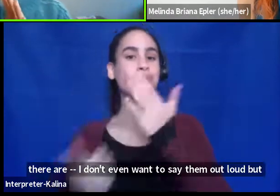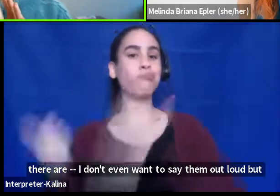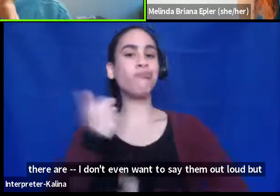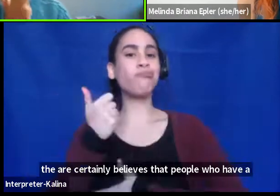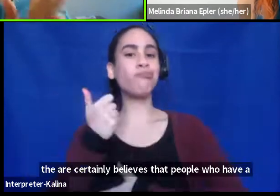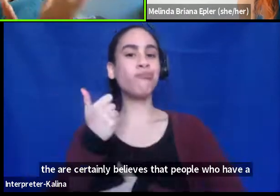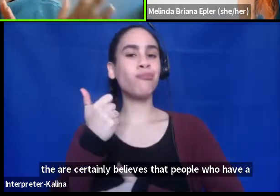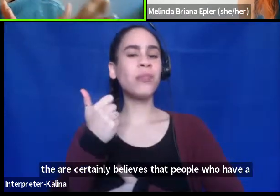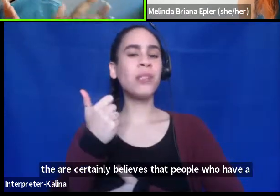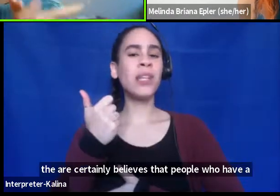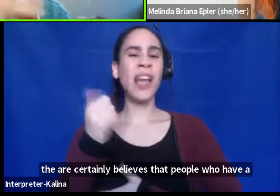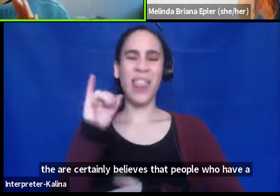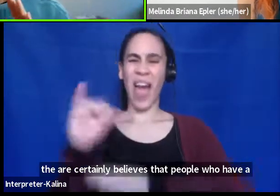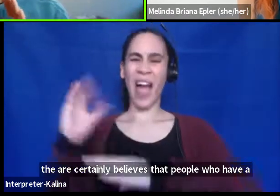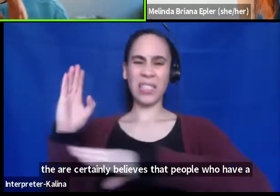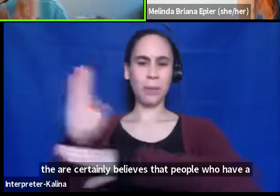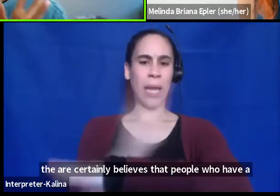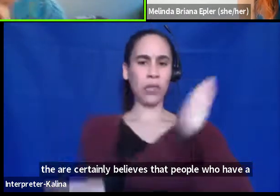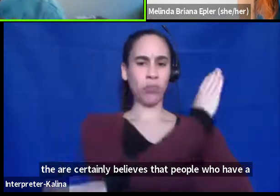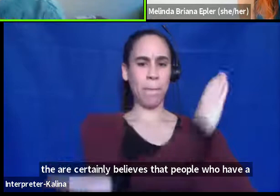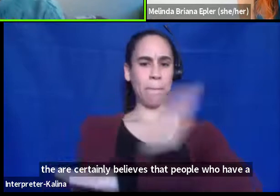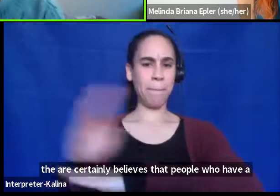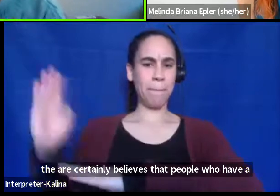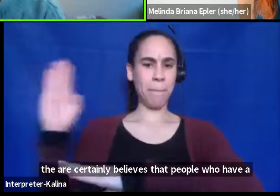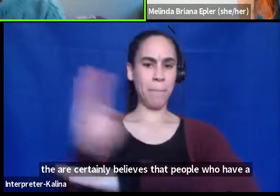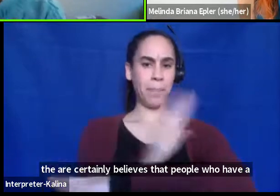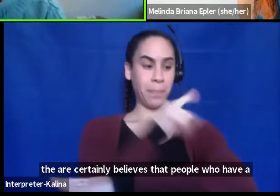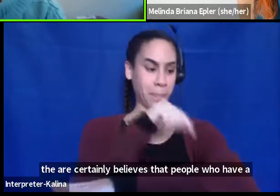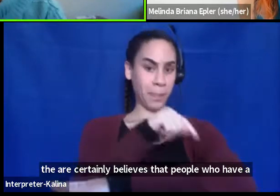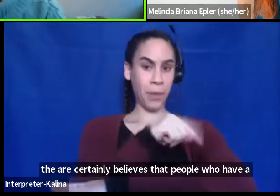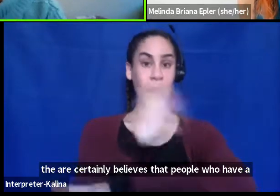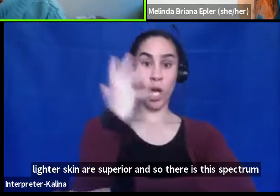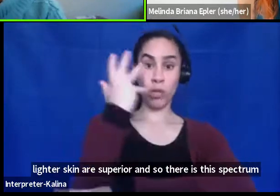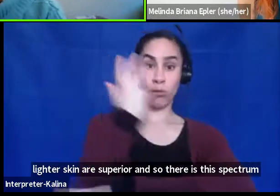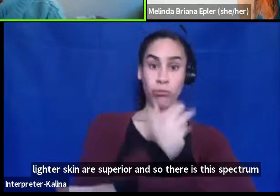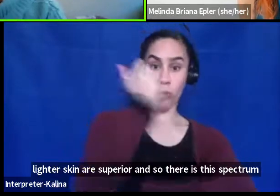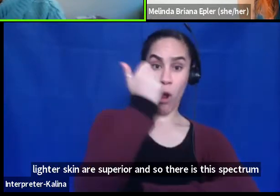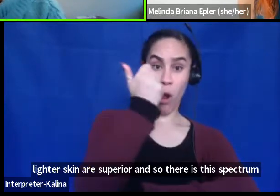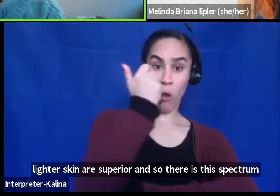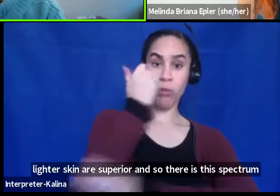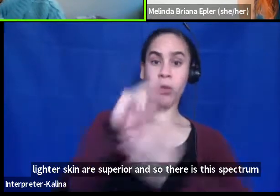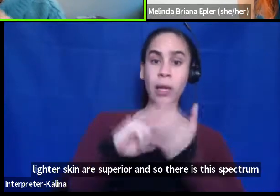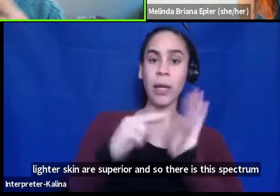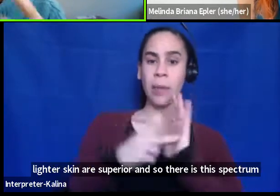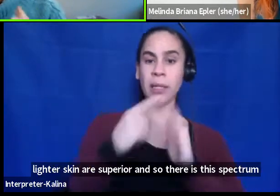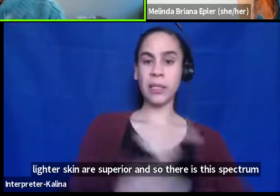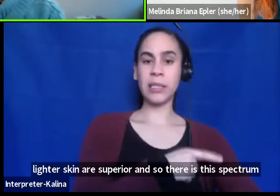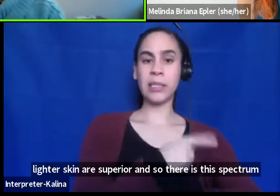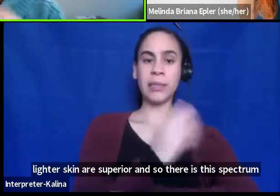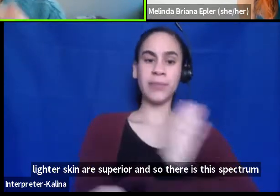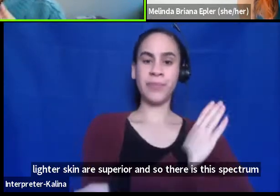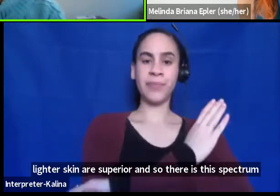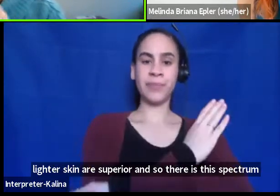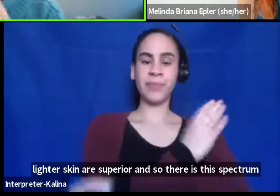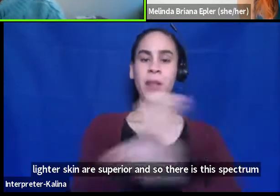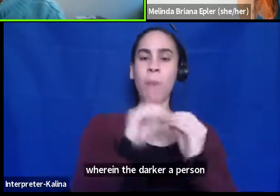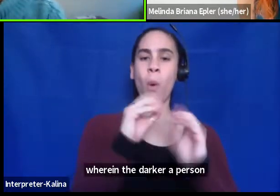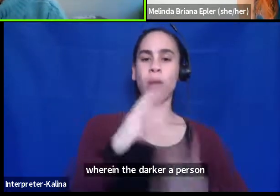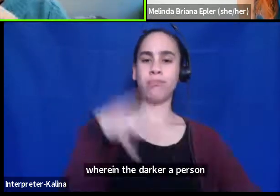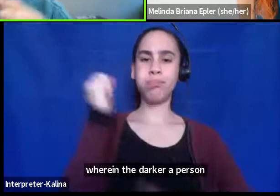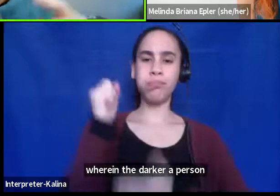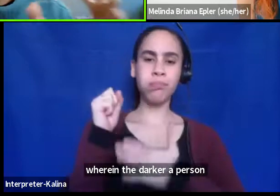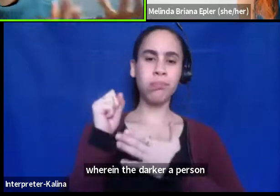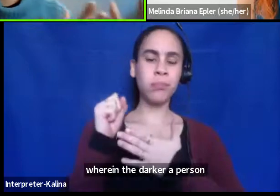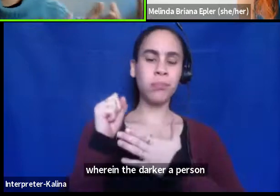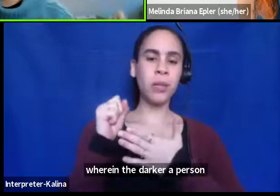this spectrum wherein the darker a person is, the more stripped of their privileges they